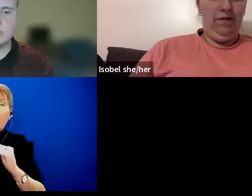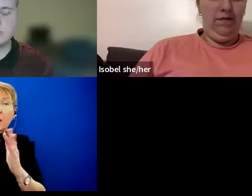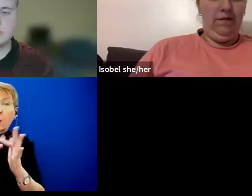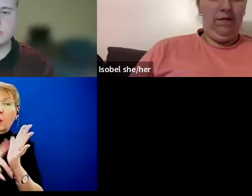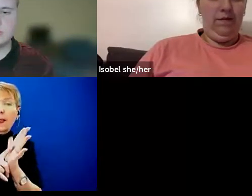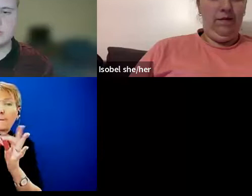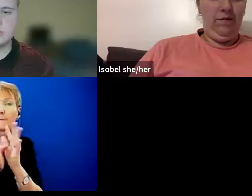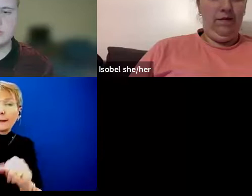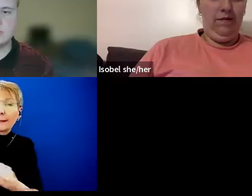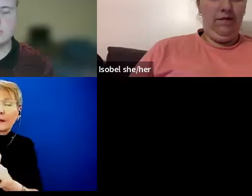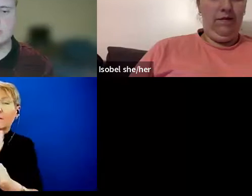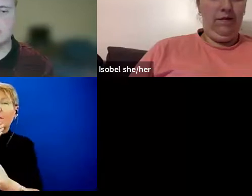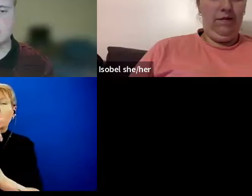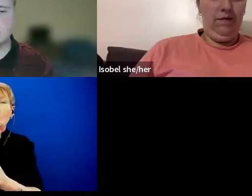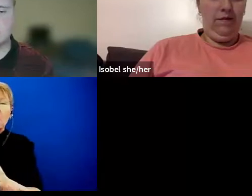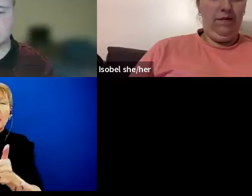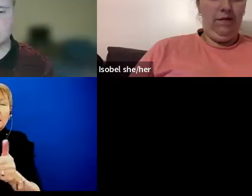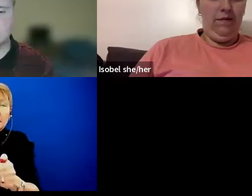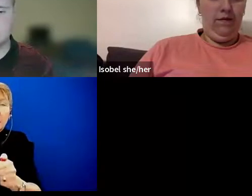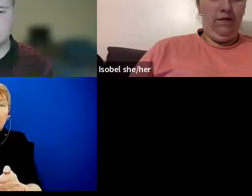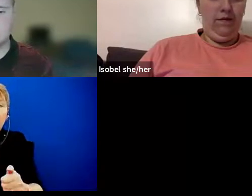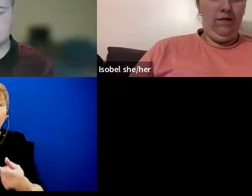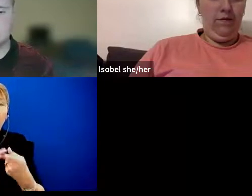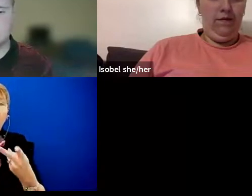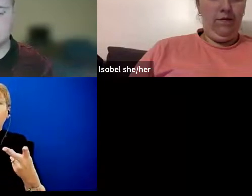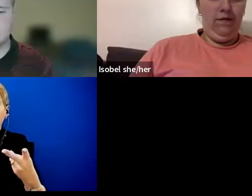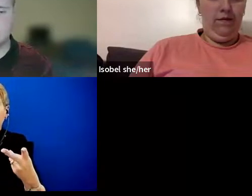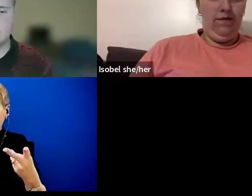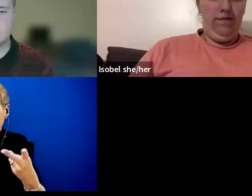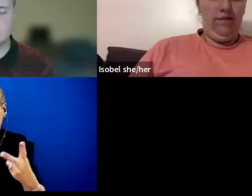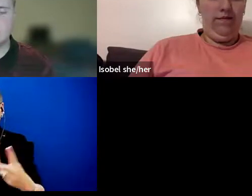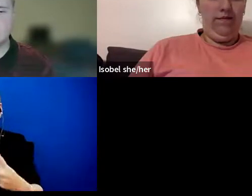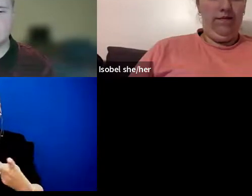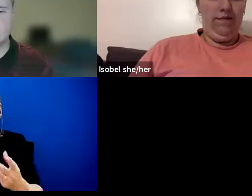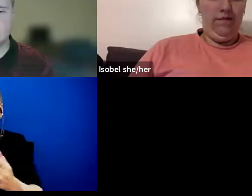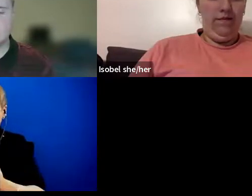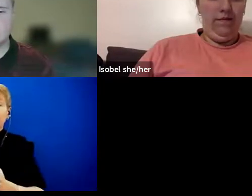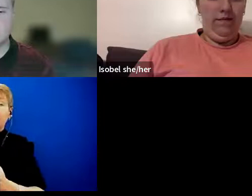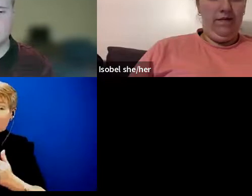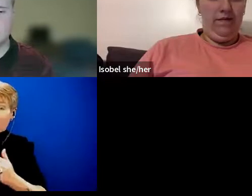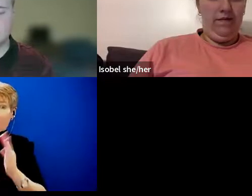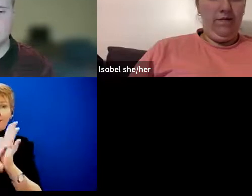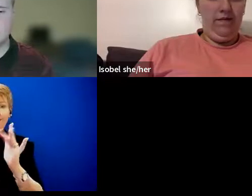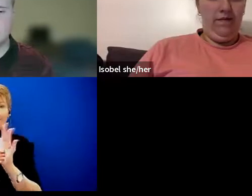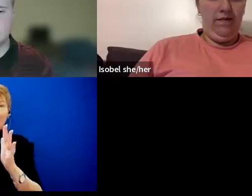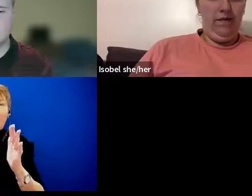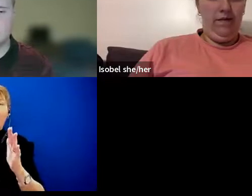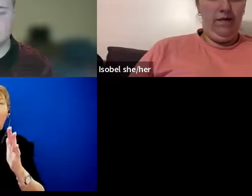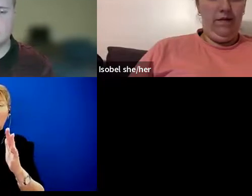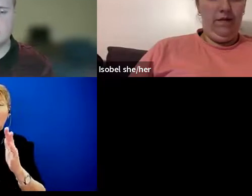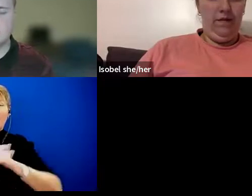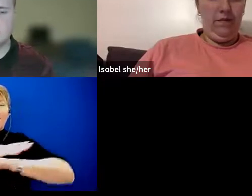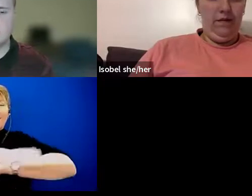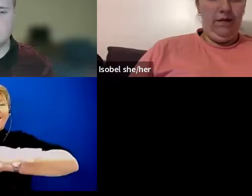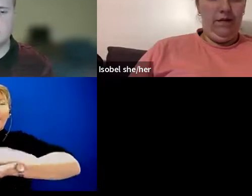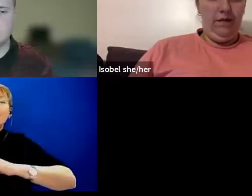call. And my introduction, that I am Liz, and I'm from Wurundjeri land.